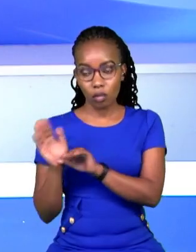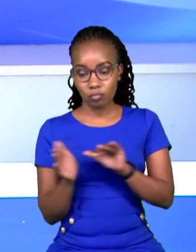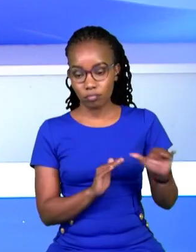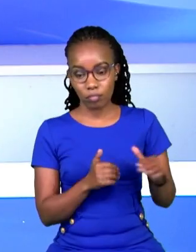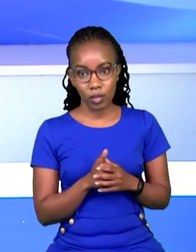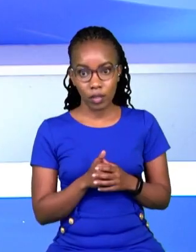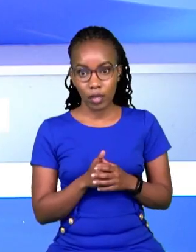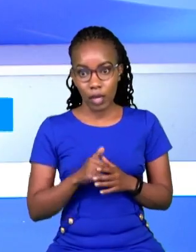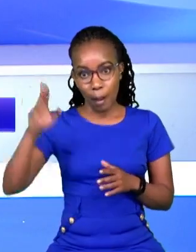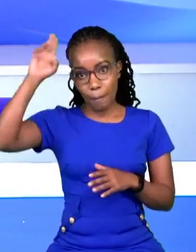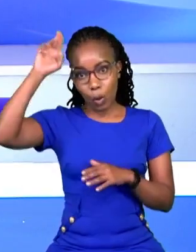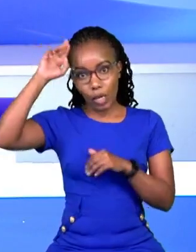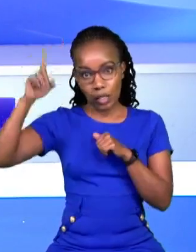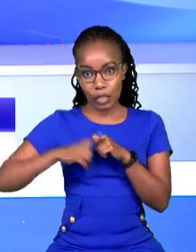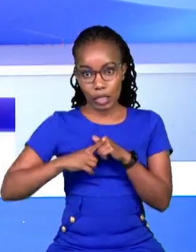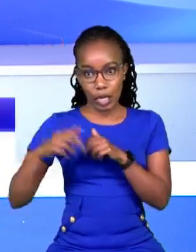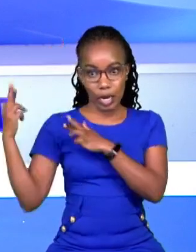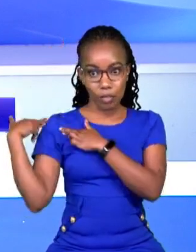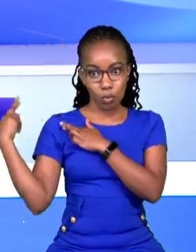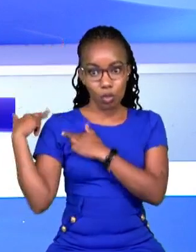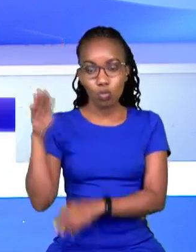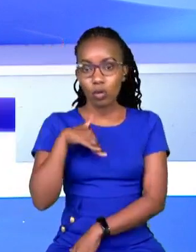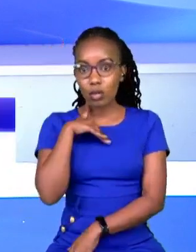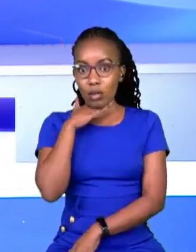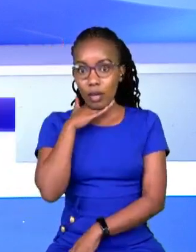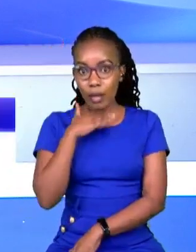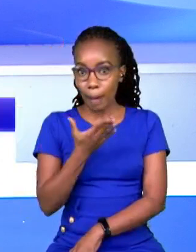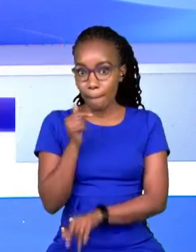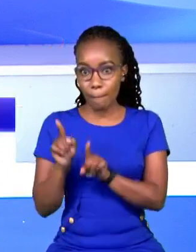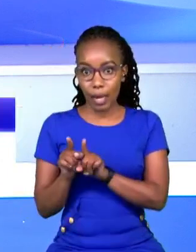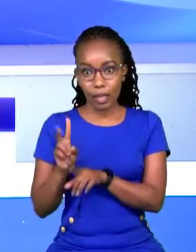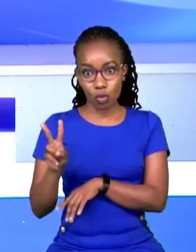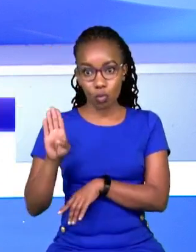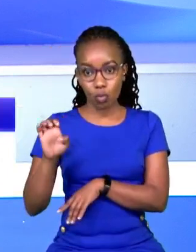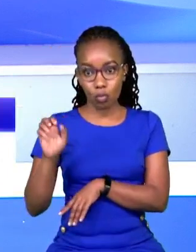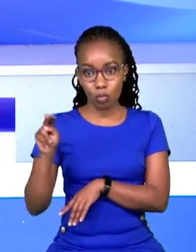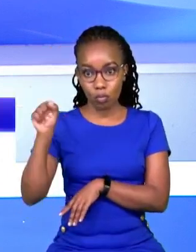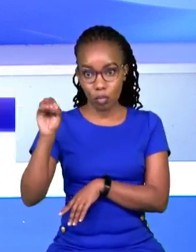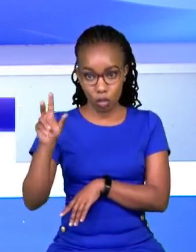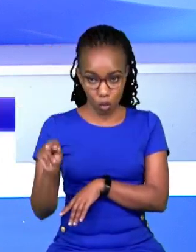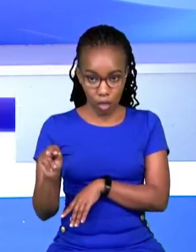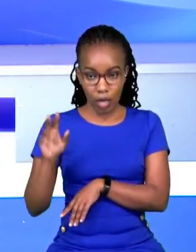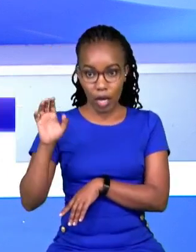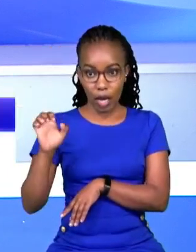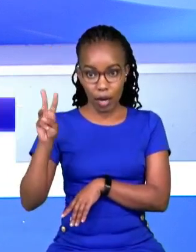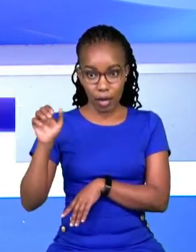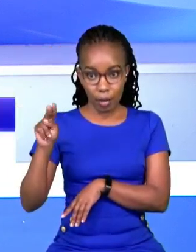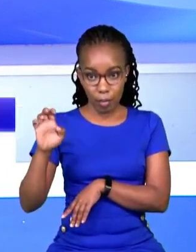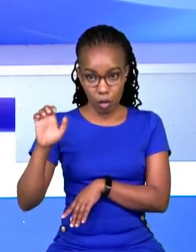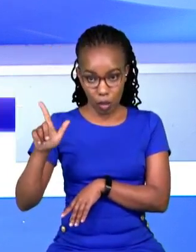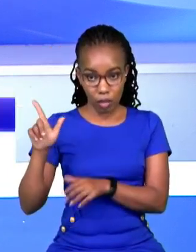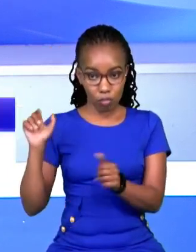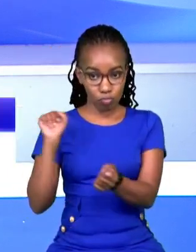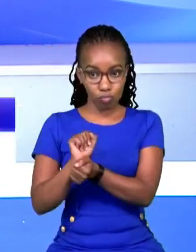Six police officers alleged to be responsible for the death of Kianja Koma brothers Benson Jiro and Emmanuel Matura will be detained for 14